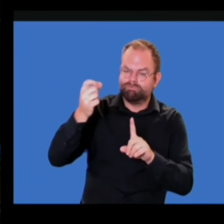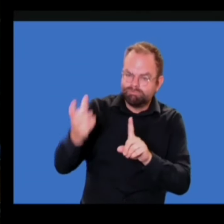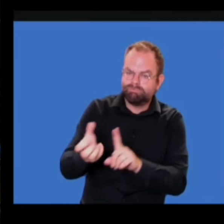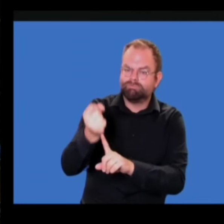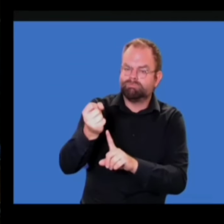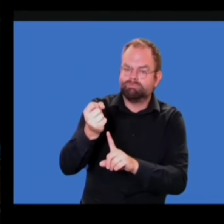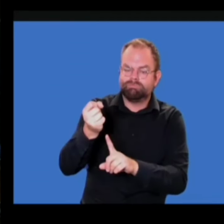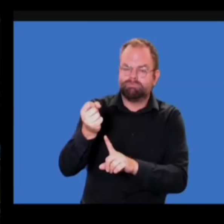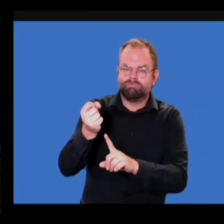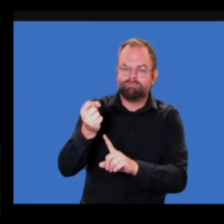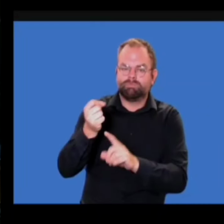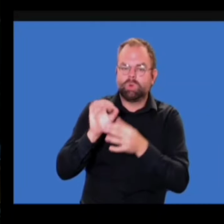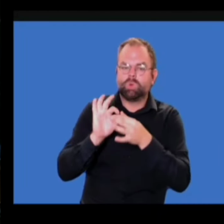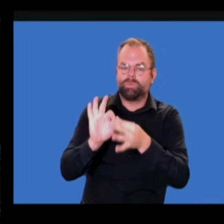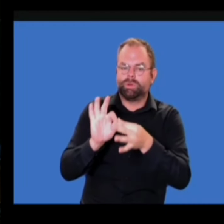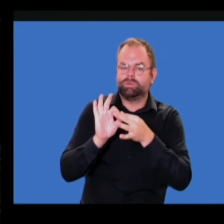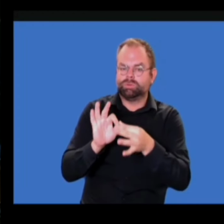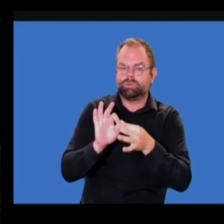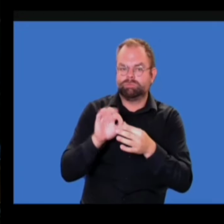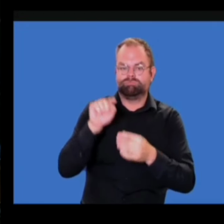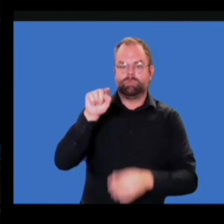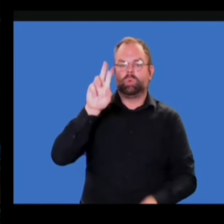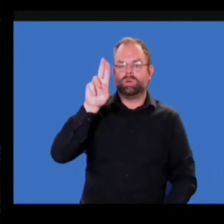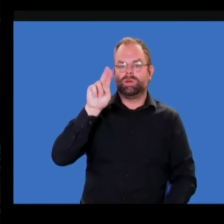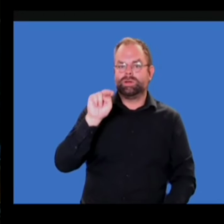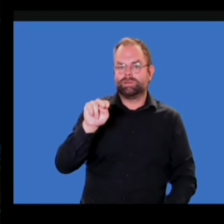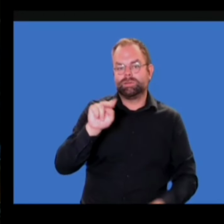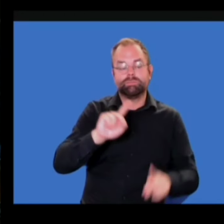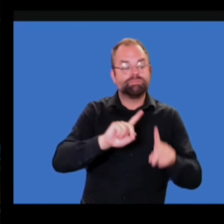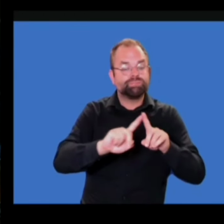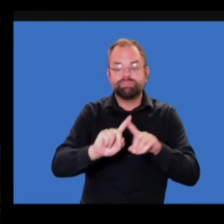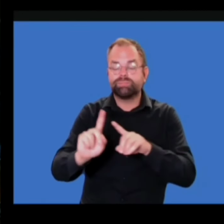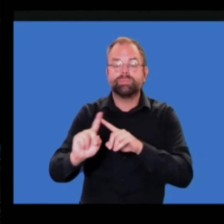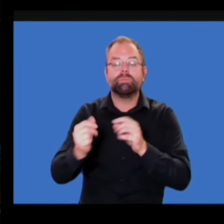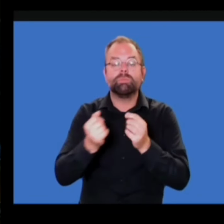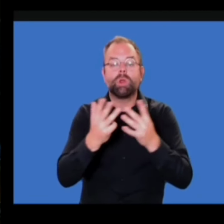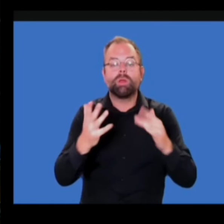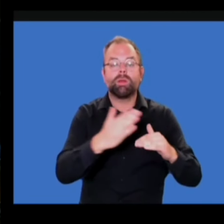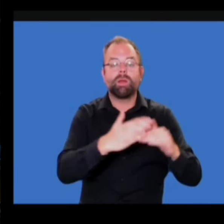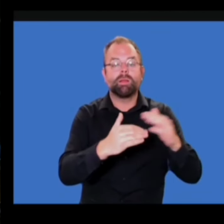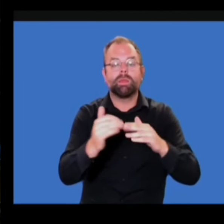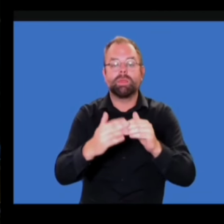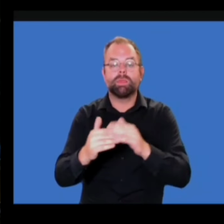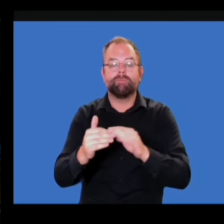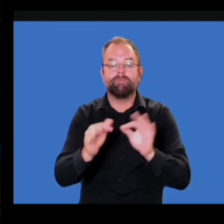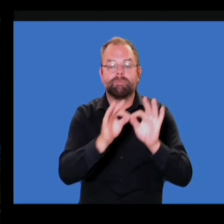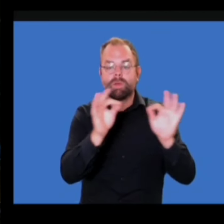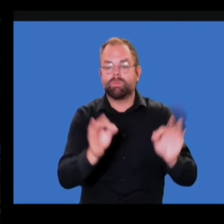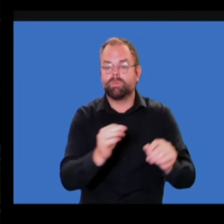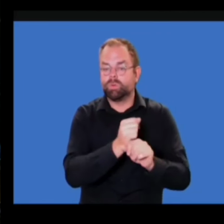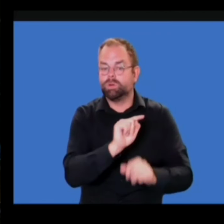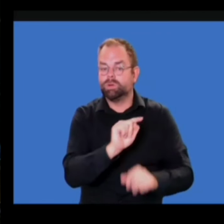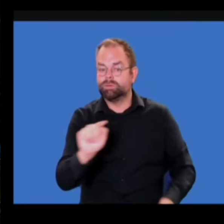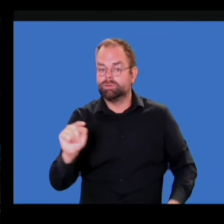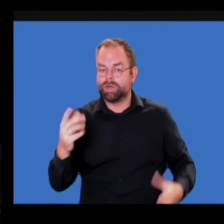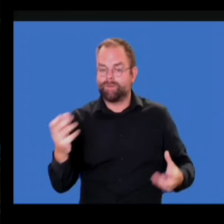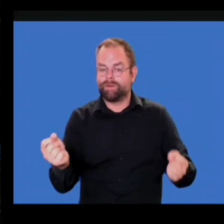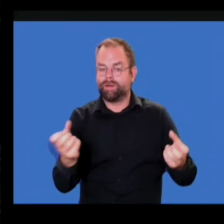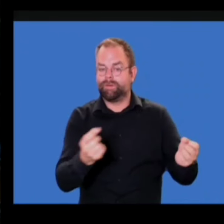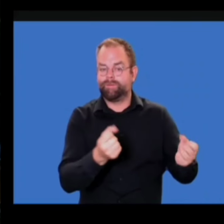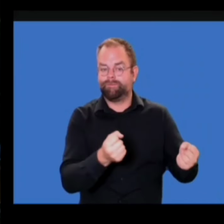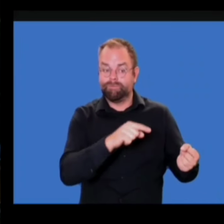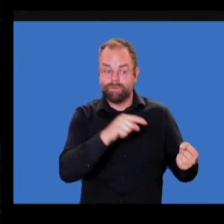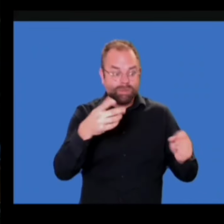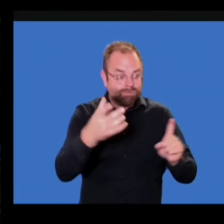efforts. For instance, and I encourage us to draw from best practices that have proven effective